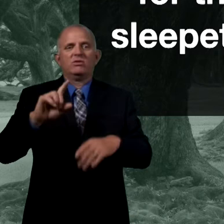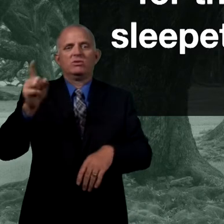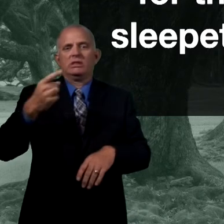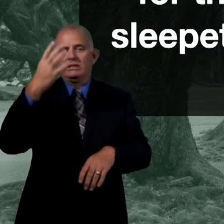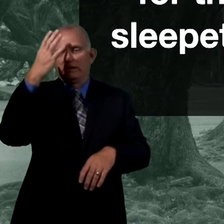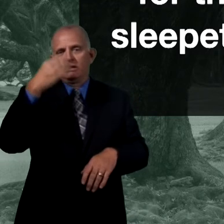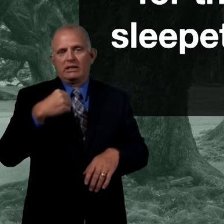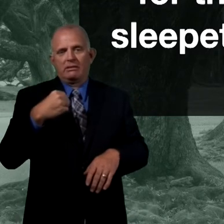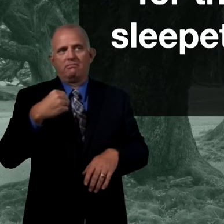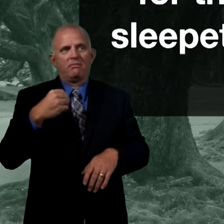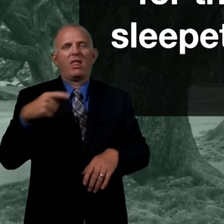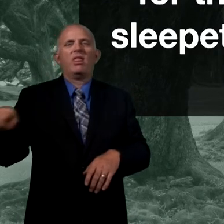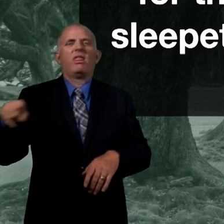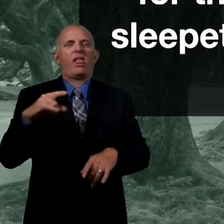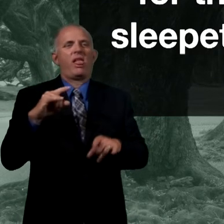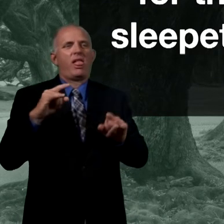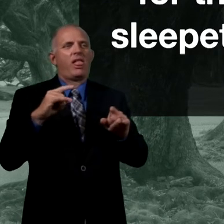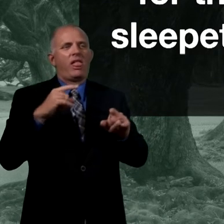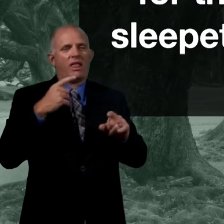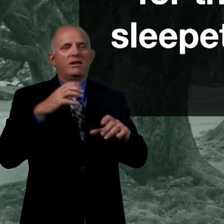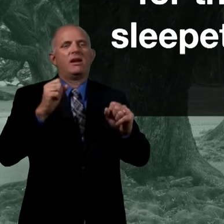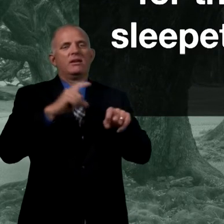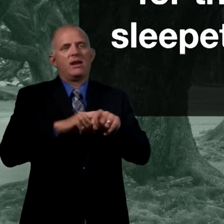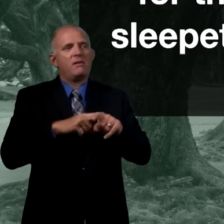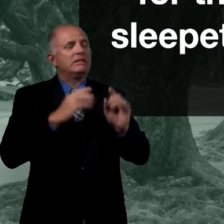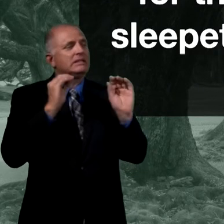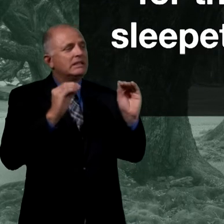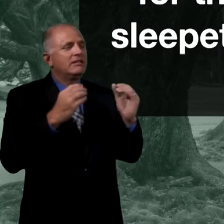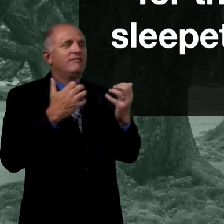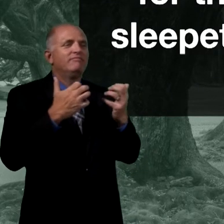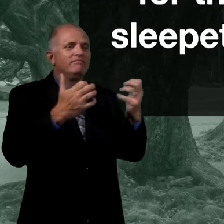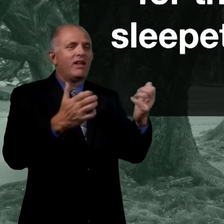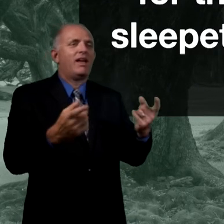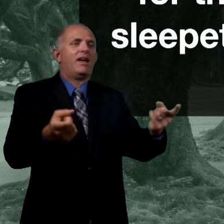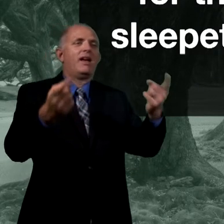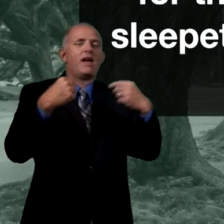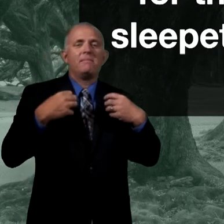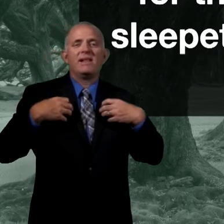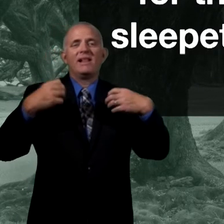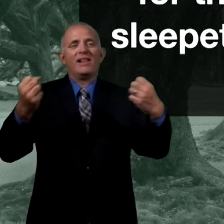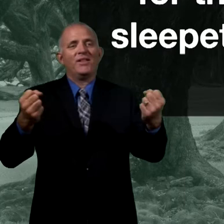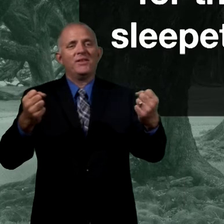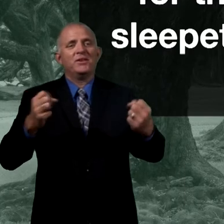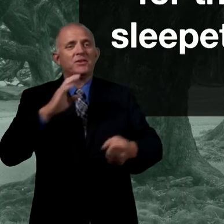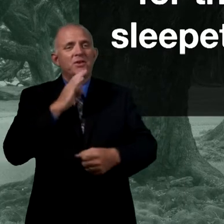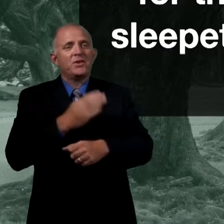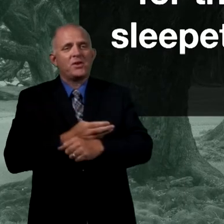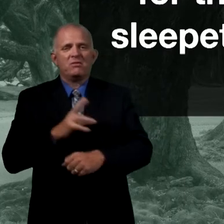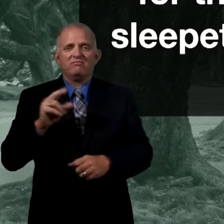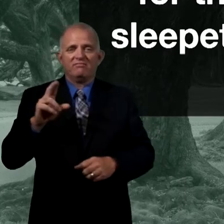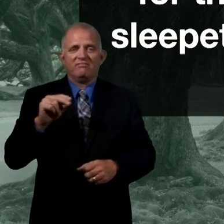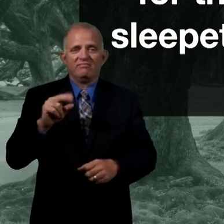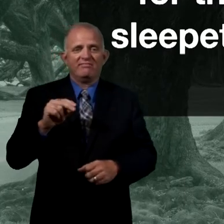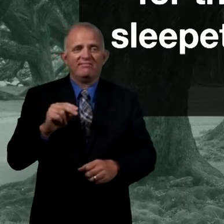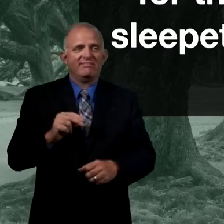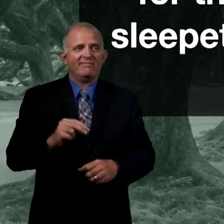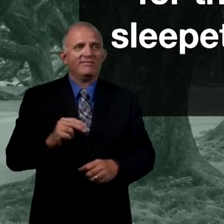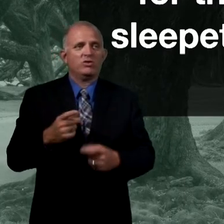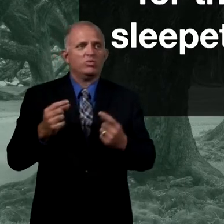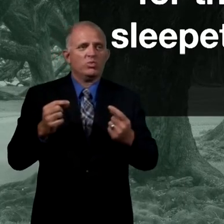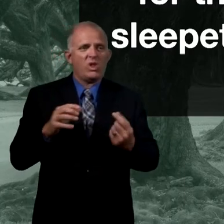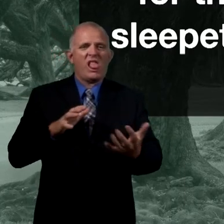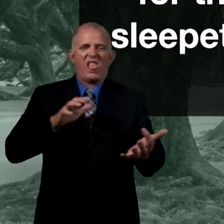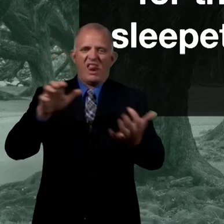thank you for taking time from teaching an entire crowd to come heal this guy's daughter." What did they do? They laughed him